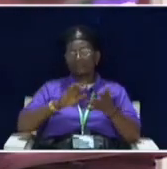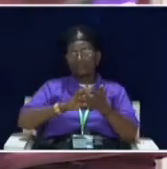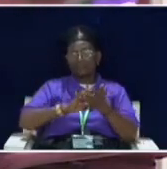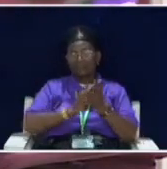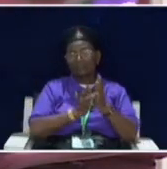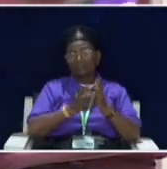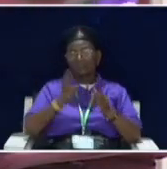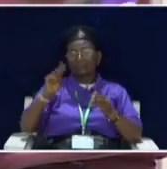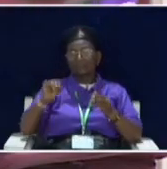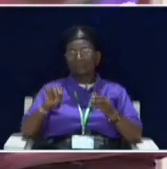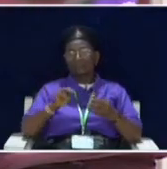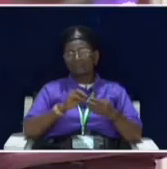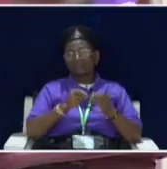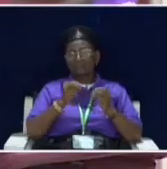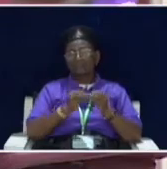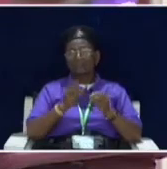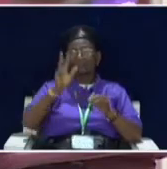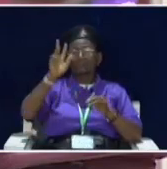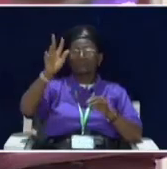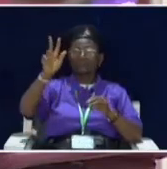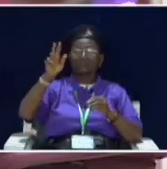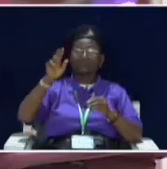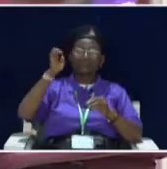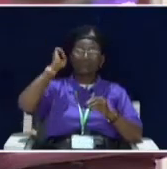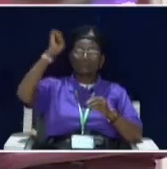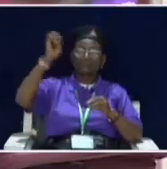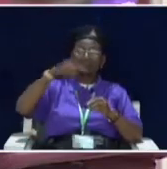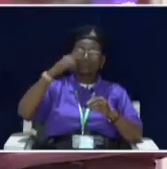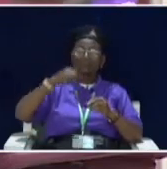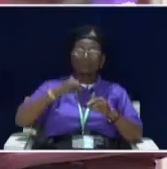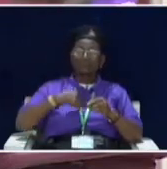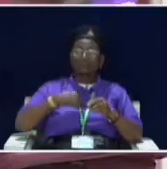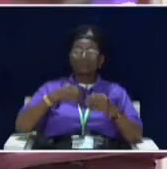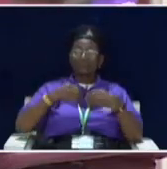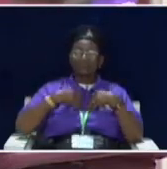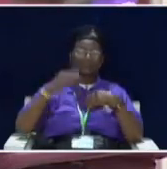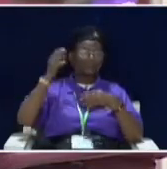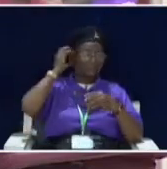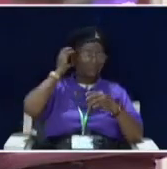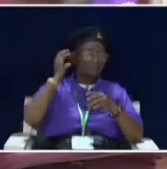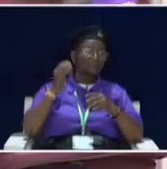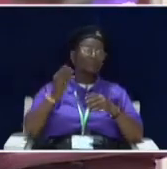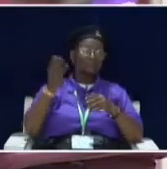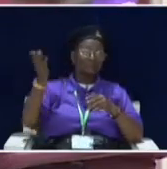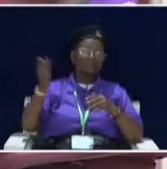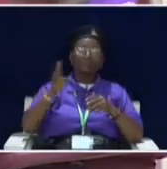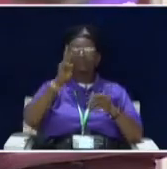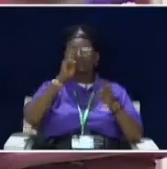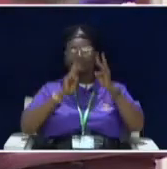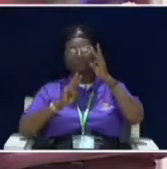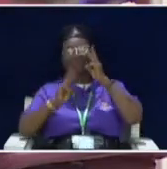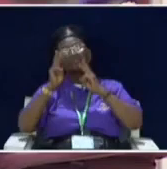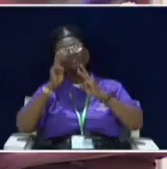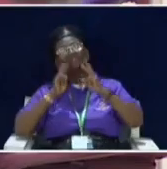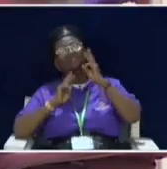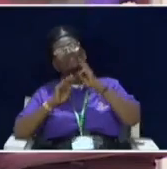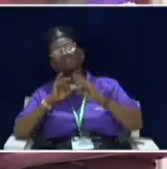two, he said, "I have heard their cry." Èkejì, ó ní mo ti gbọ́ igbe ẹkún wọn.